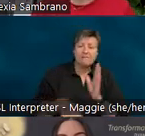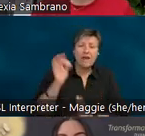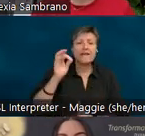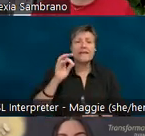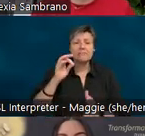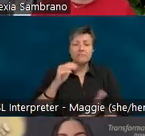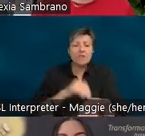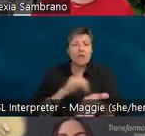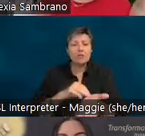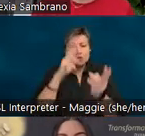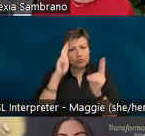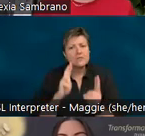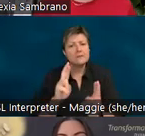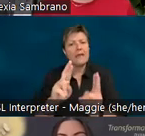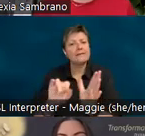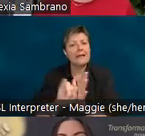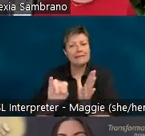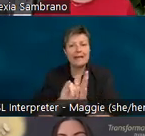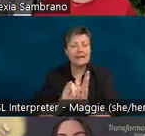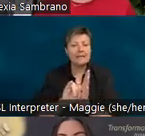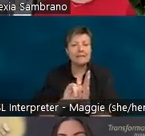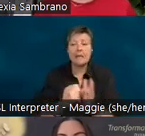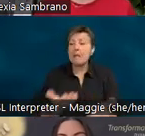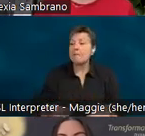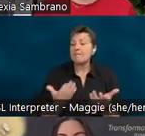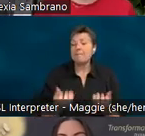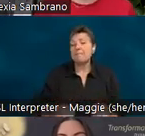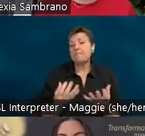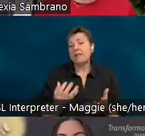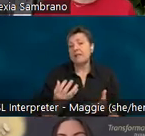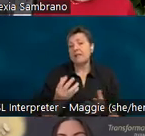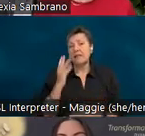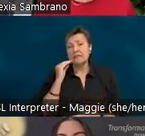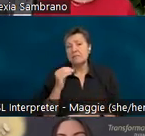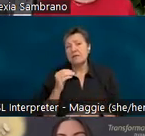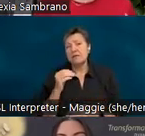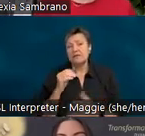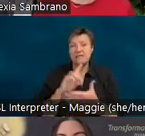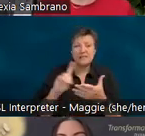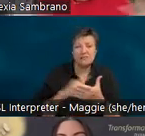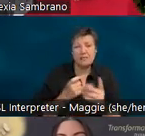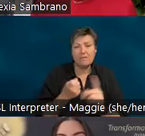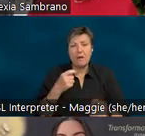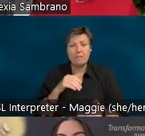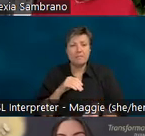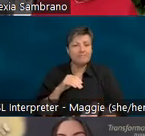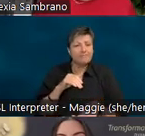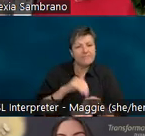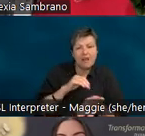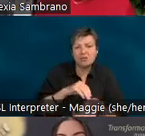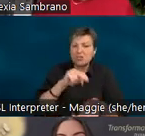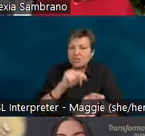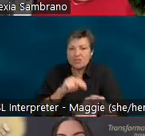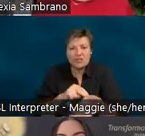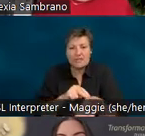their identities. And many also experience discrimination from their medical providers, while others might simply struggle to access medical care and